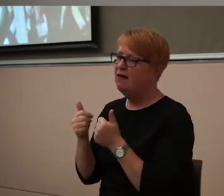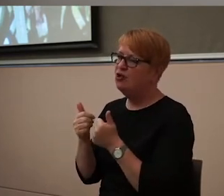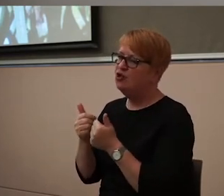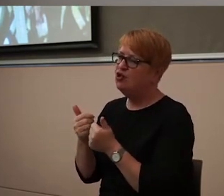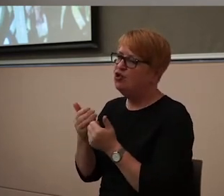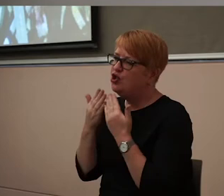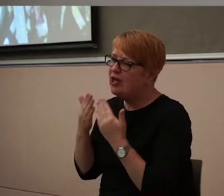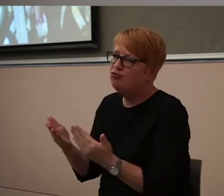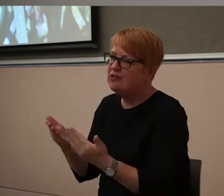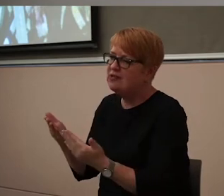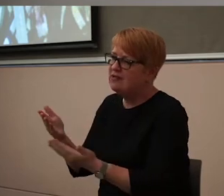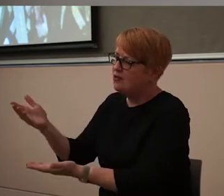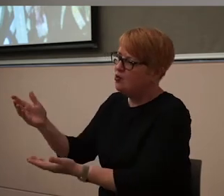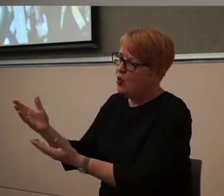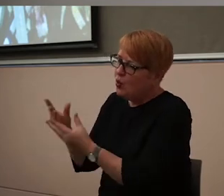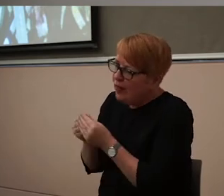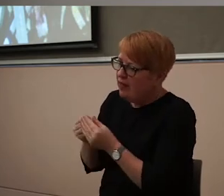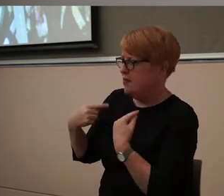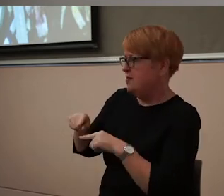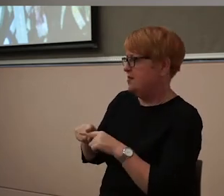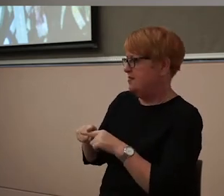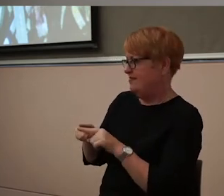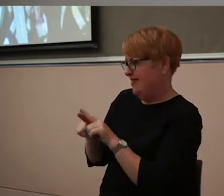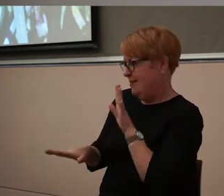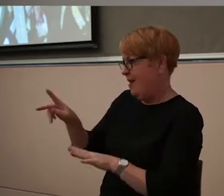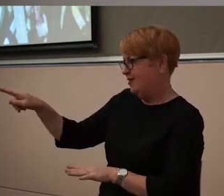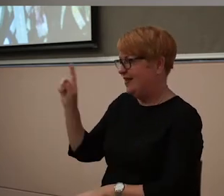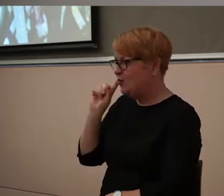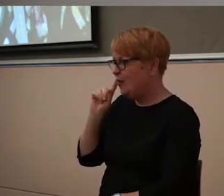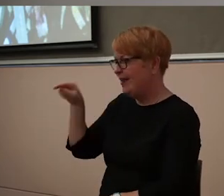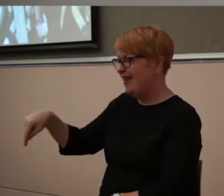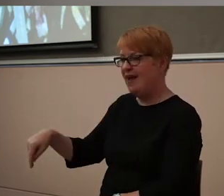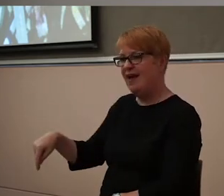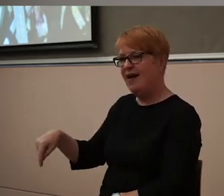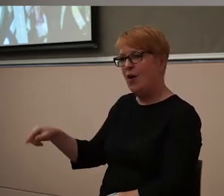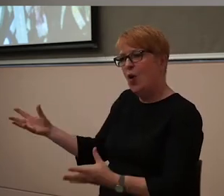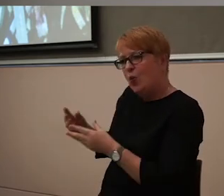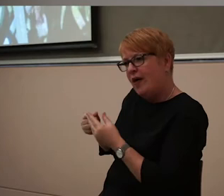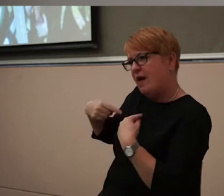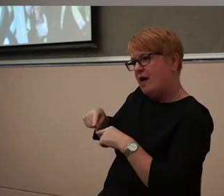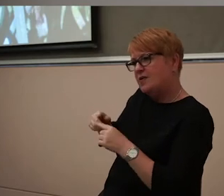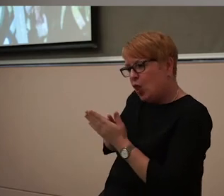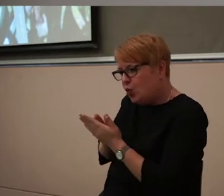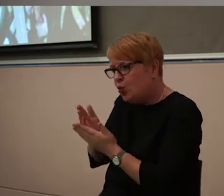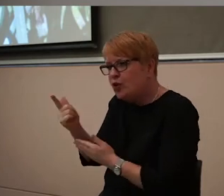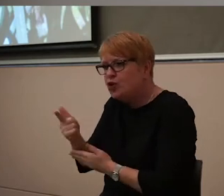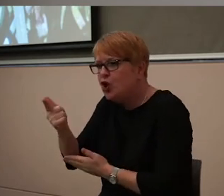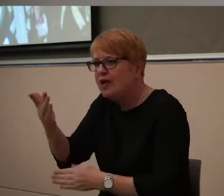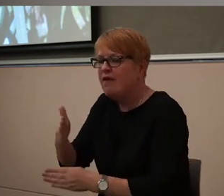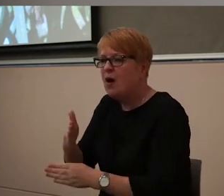mum. Yeah. And we were walking to the train station, and I think you were going back to work,